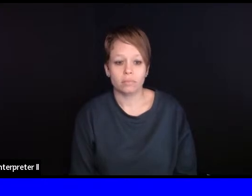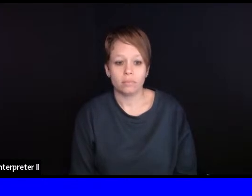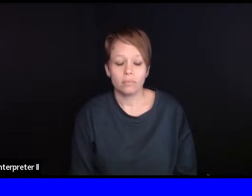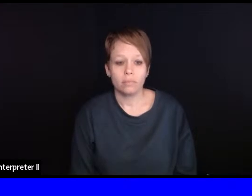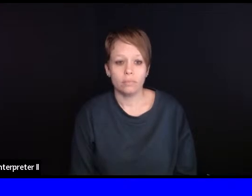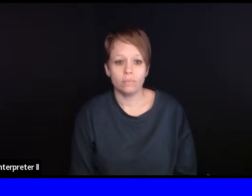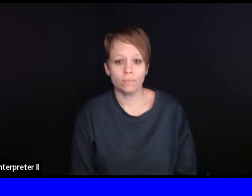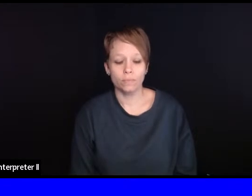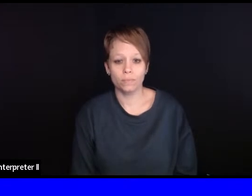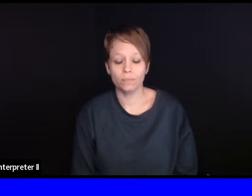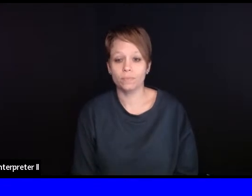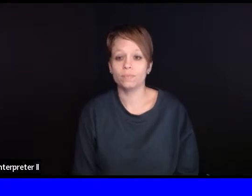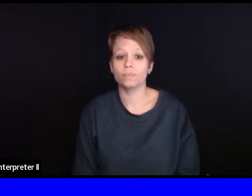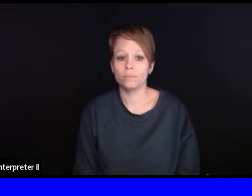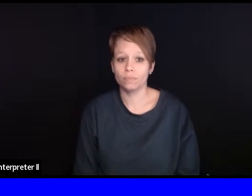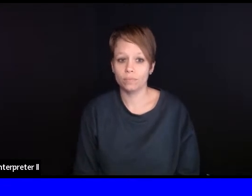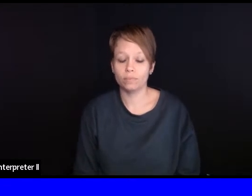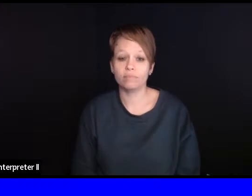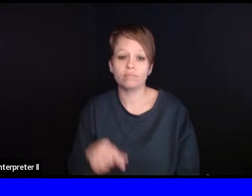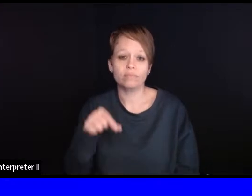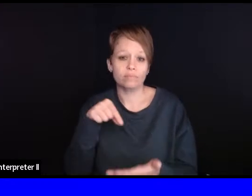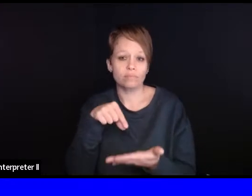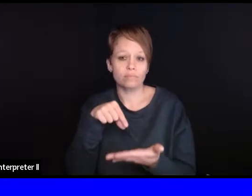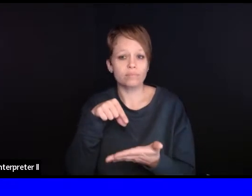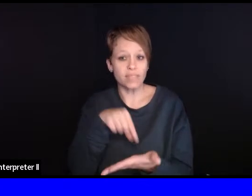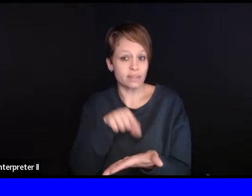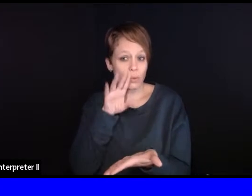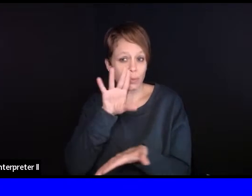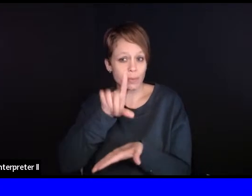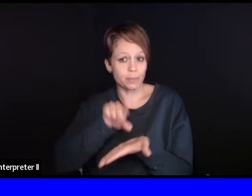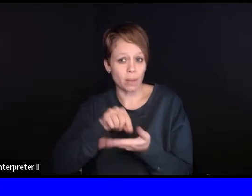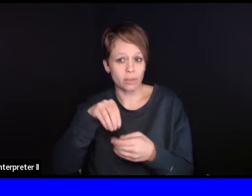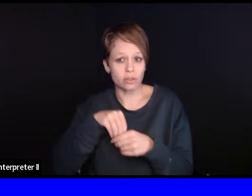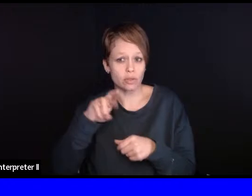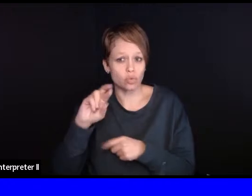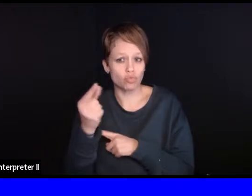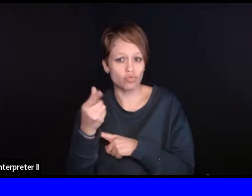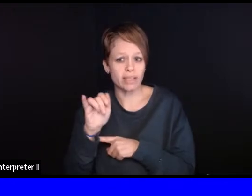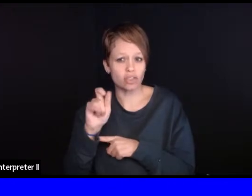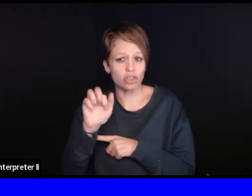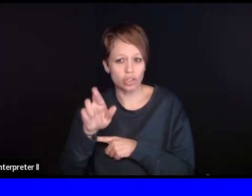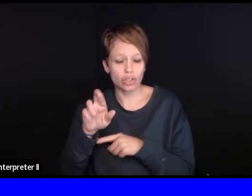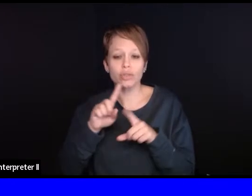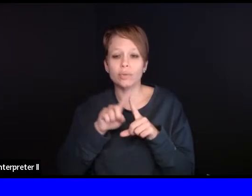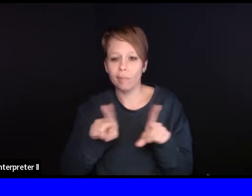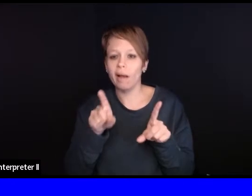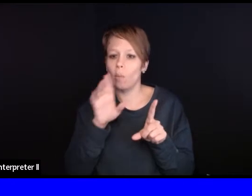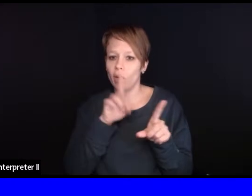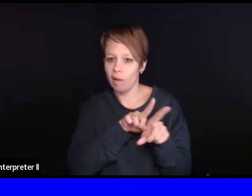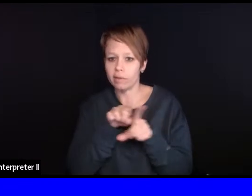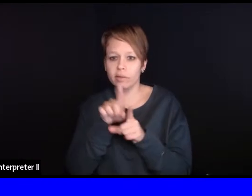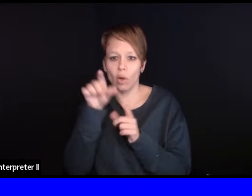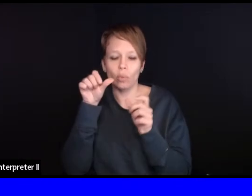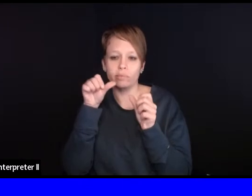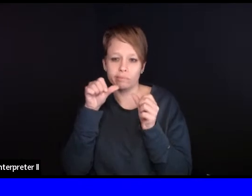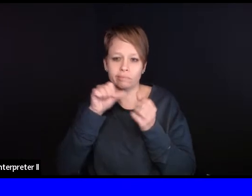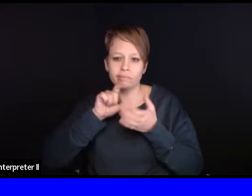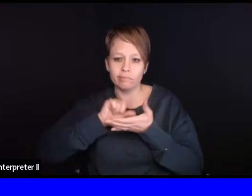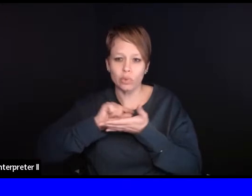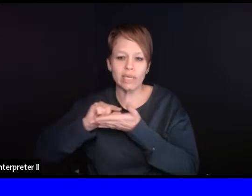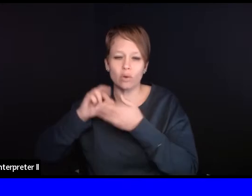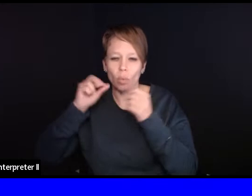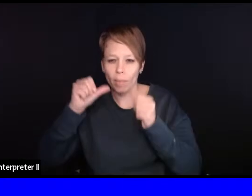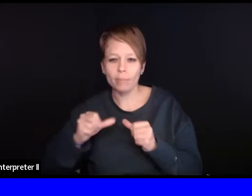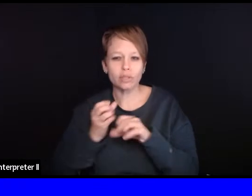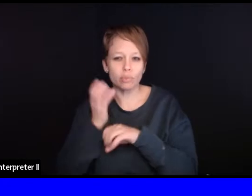yeah, and this is a reminder. So this will be published in the register, but then there will be updates that will be published in the register. Because I